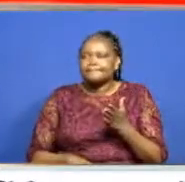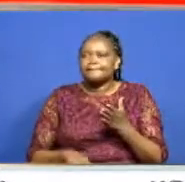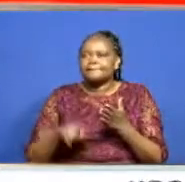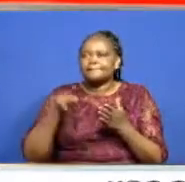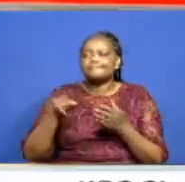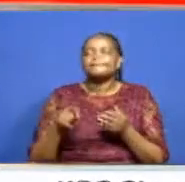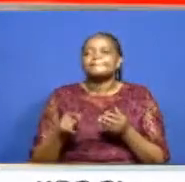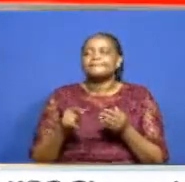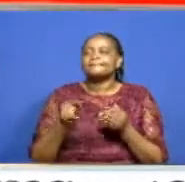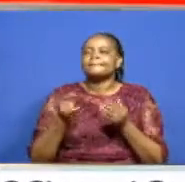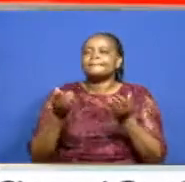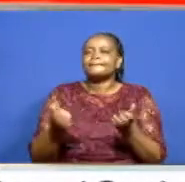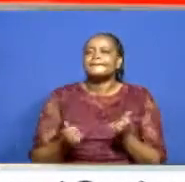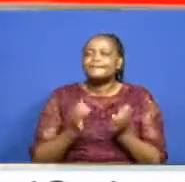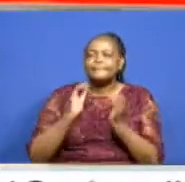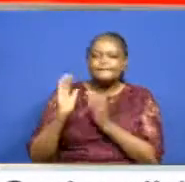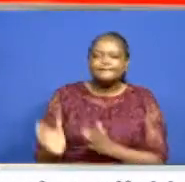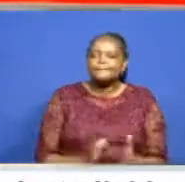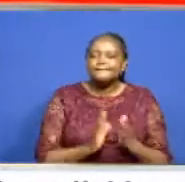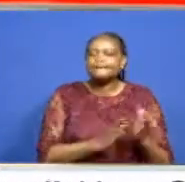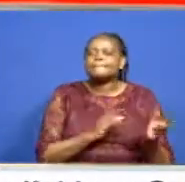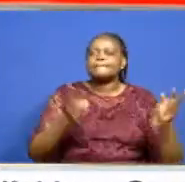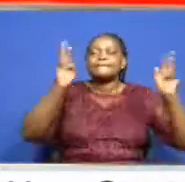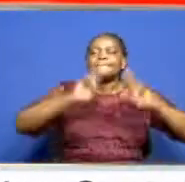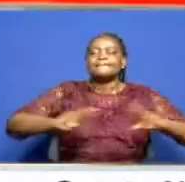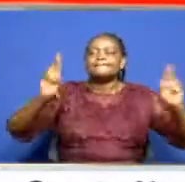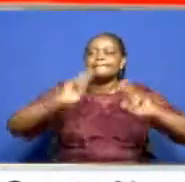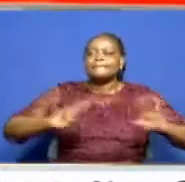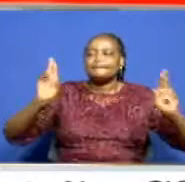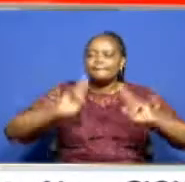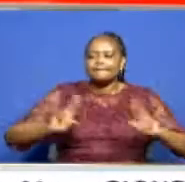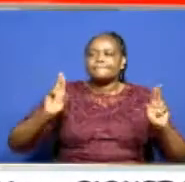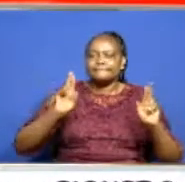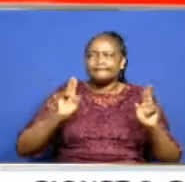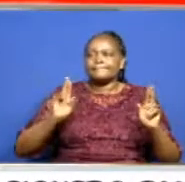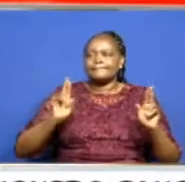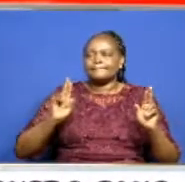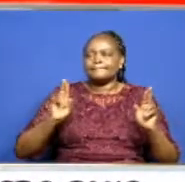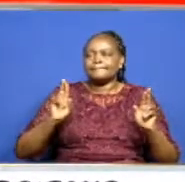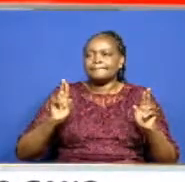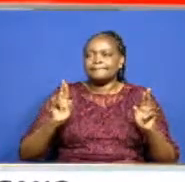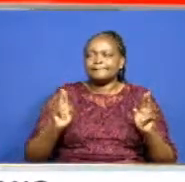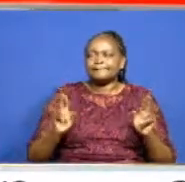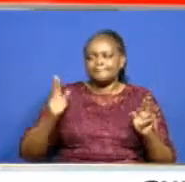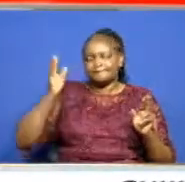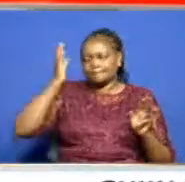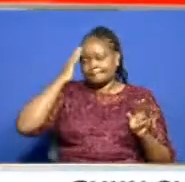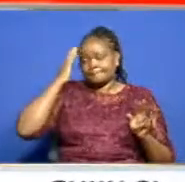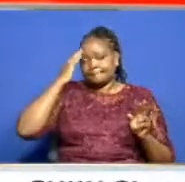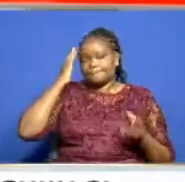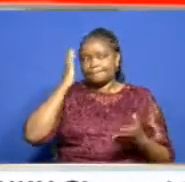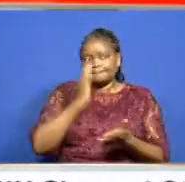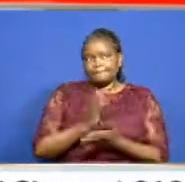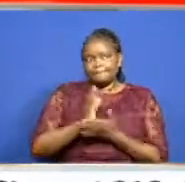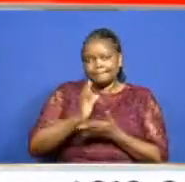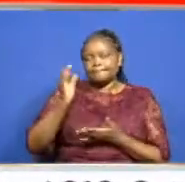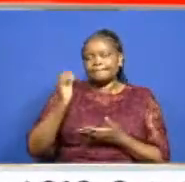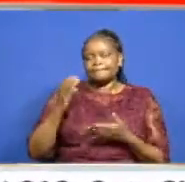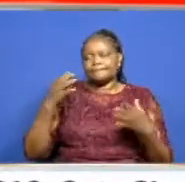advanced preparation in readiness. We know very well that the population of learners in public school is